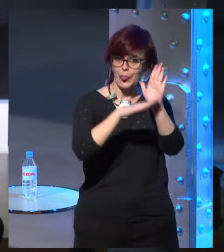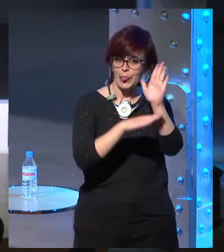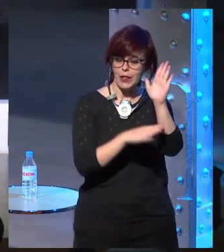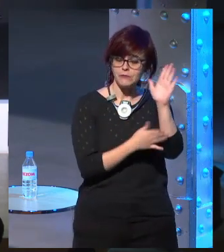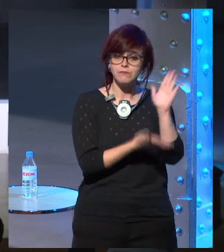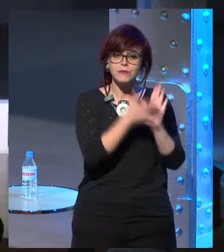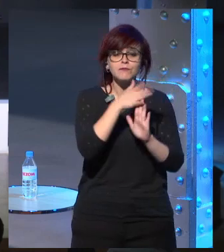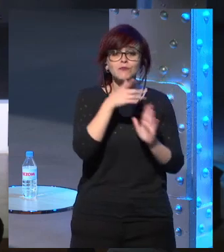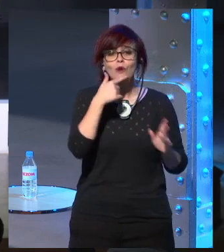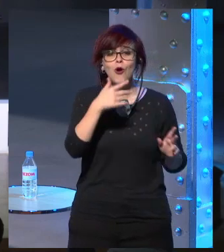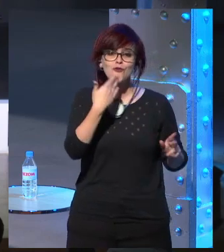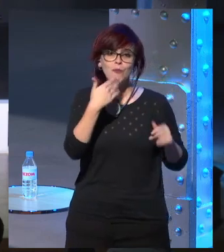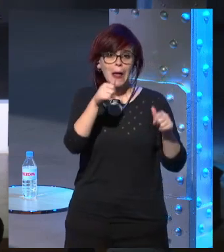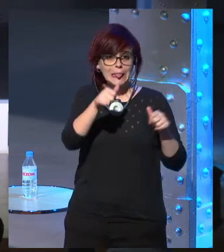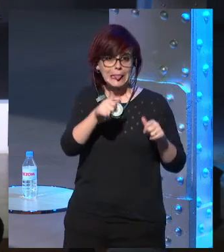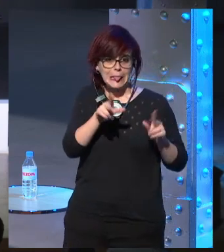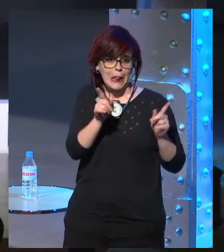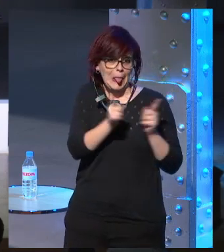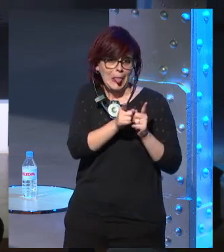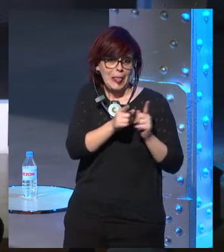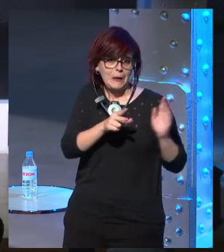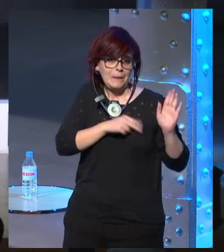the works.